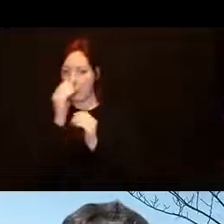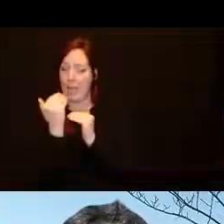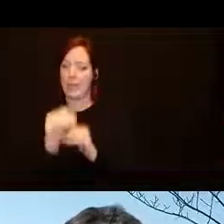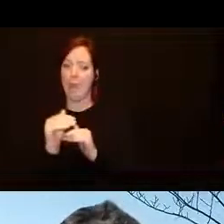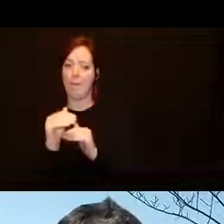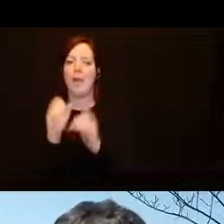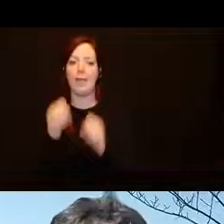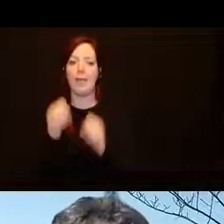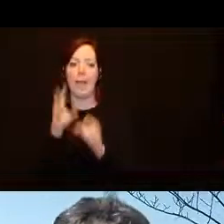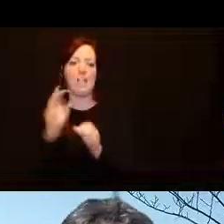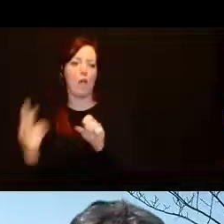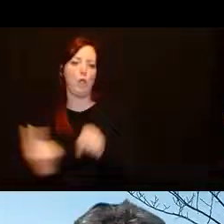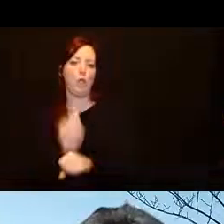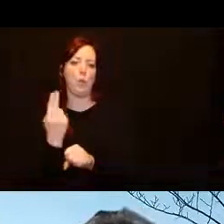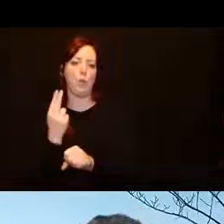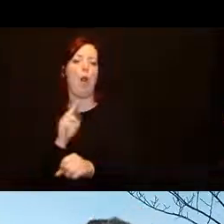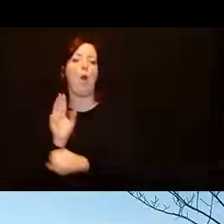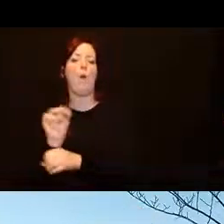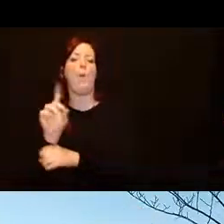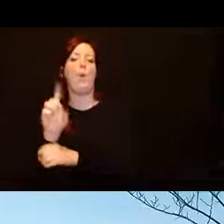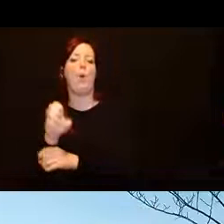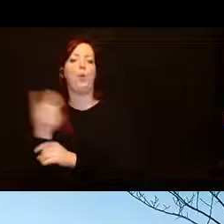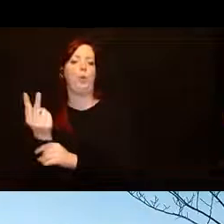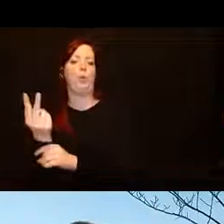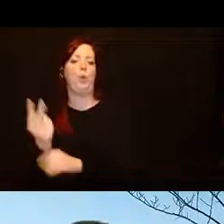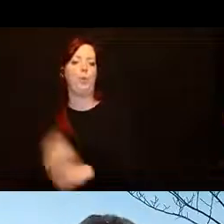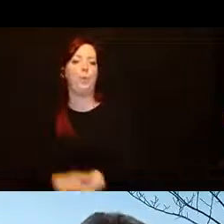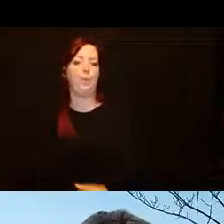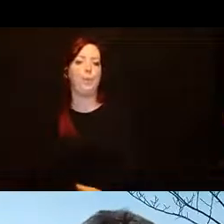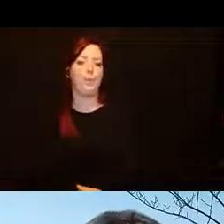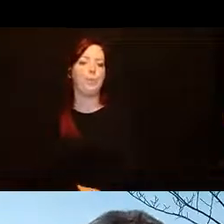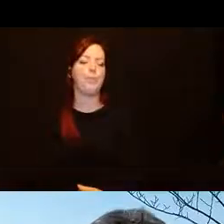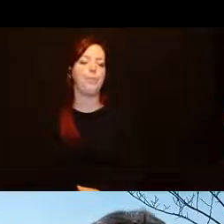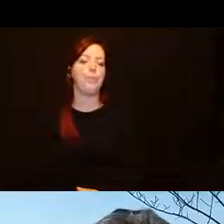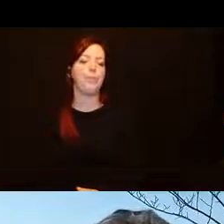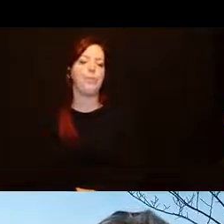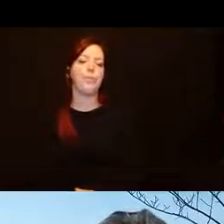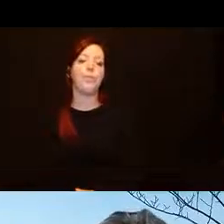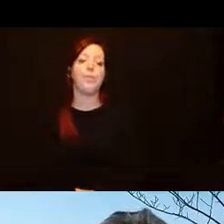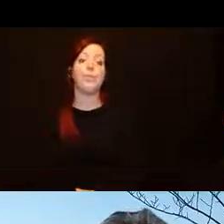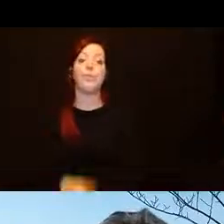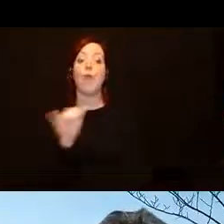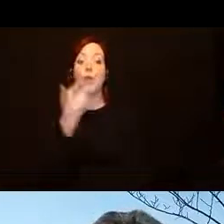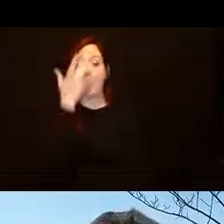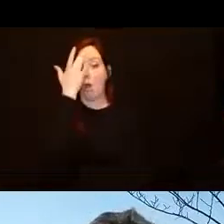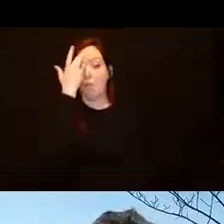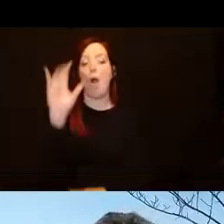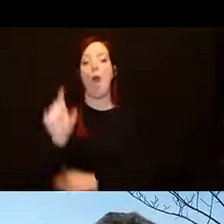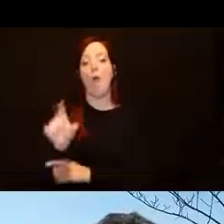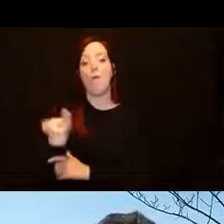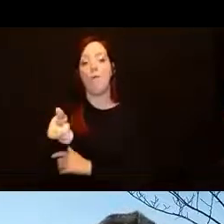be able to choose that mode. And also smart volume control is now a mandatory